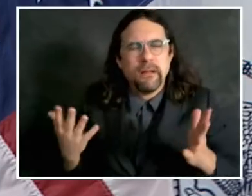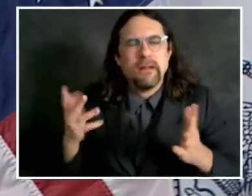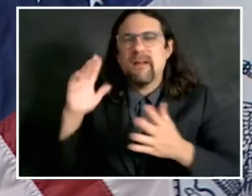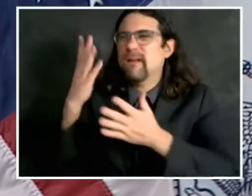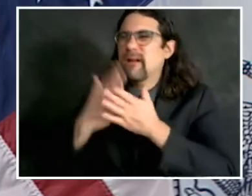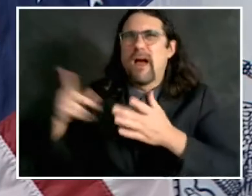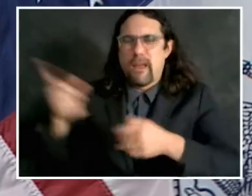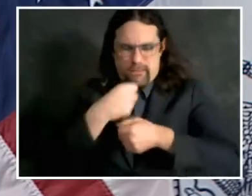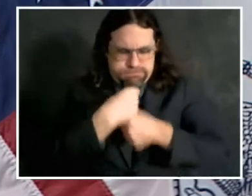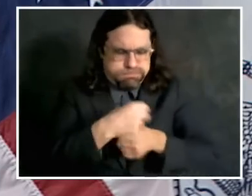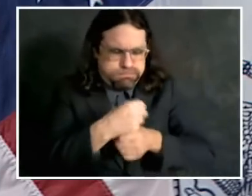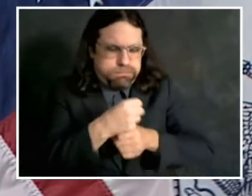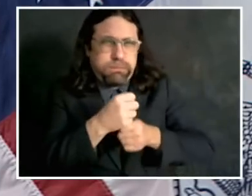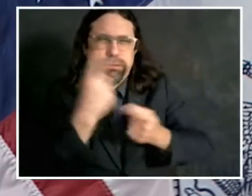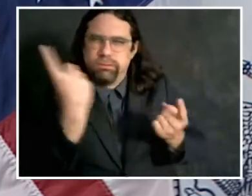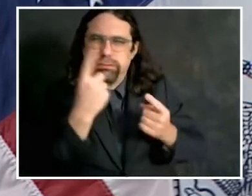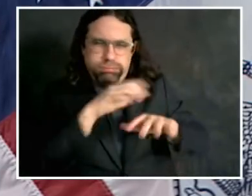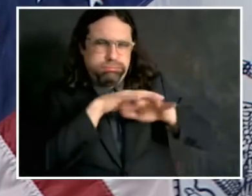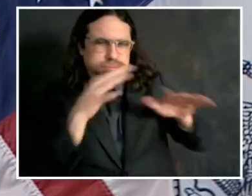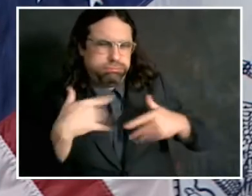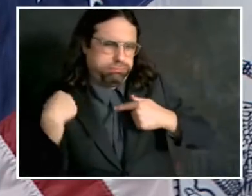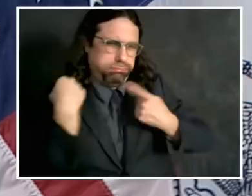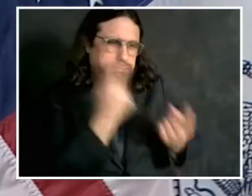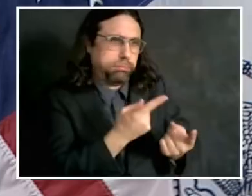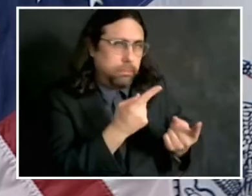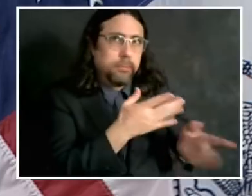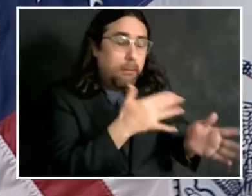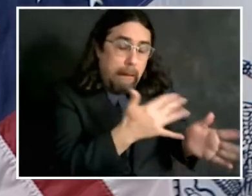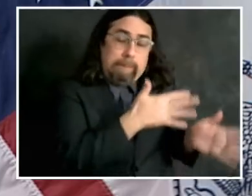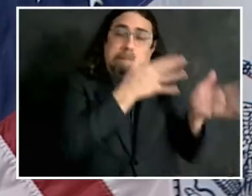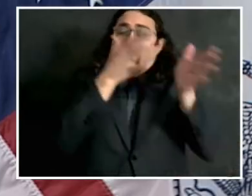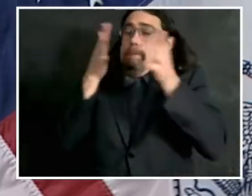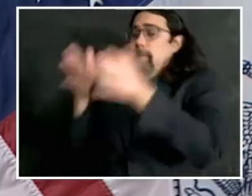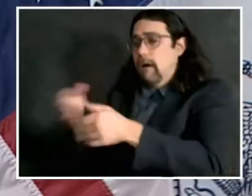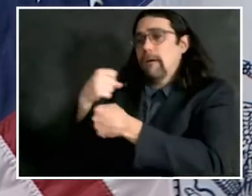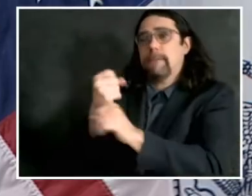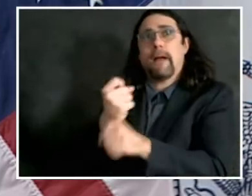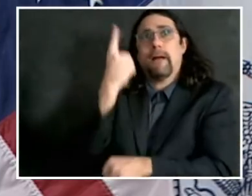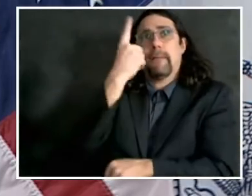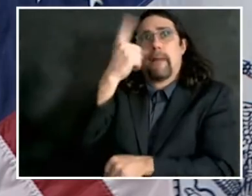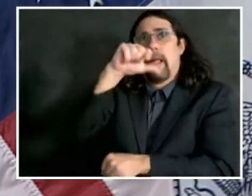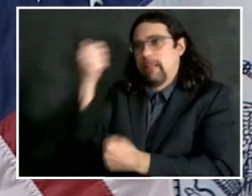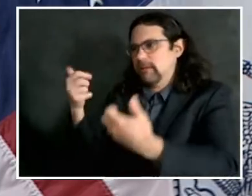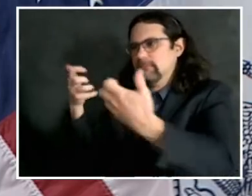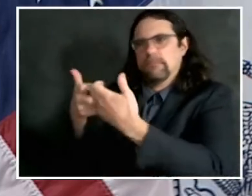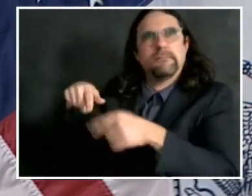in New York City to protect our healthcare heroes and our first responders.